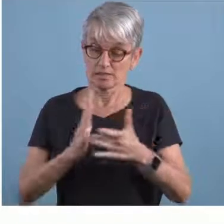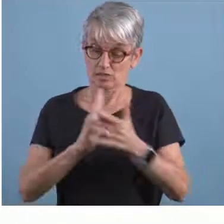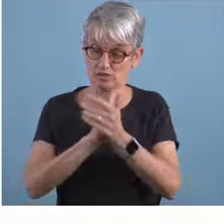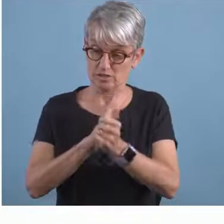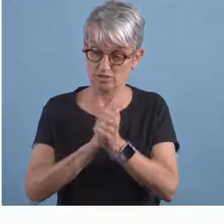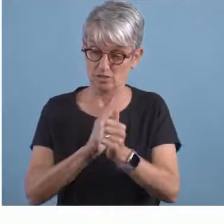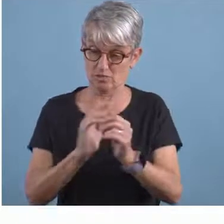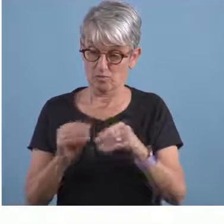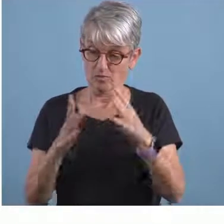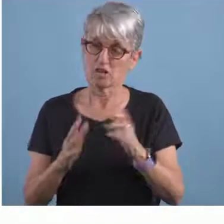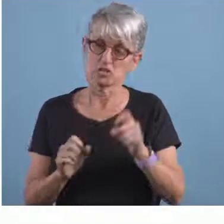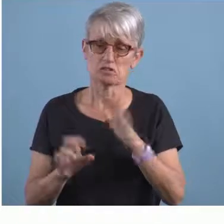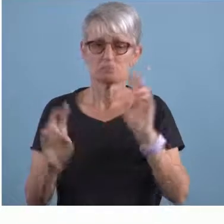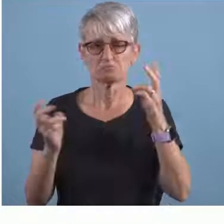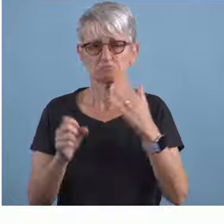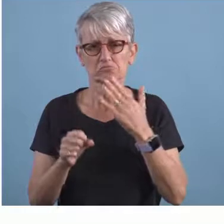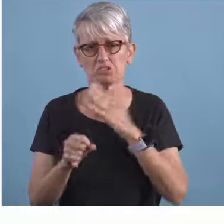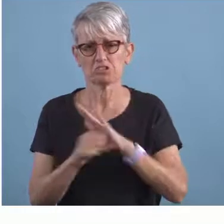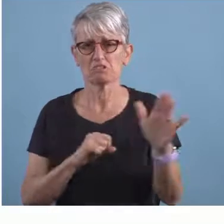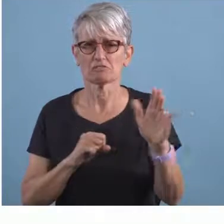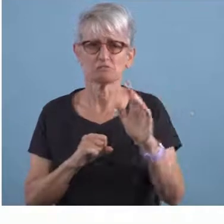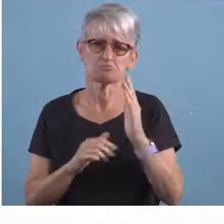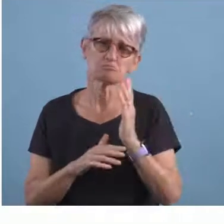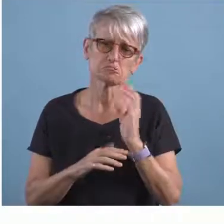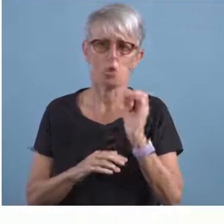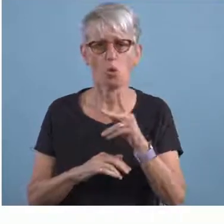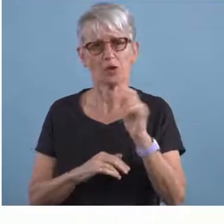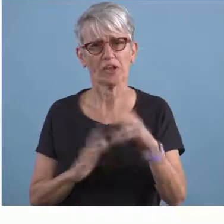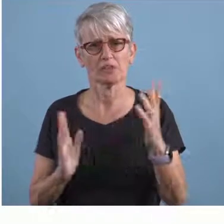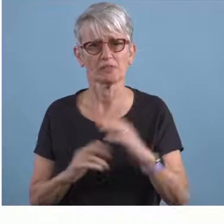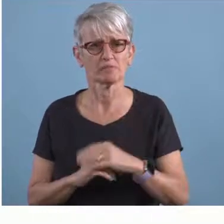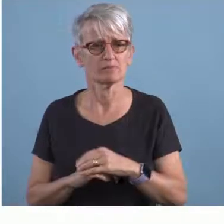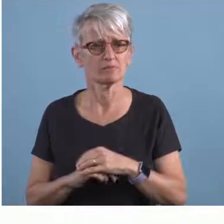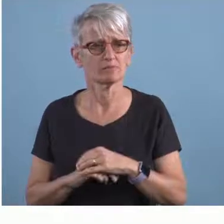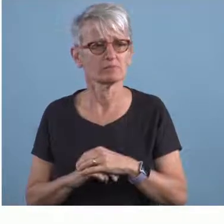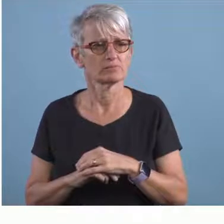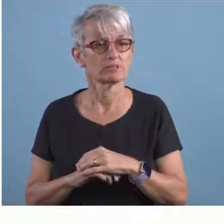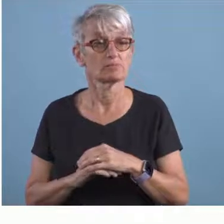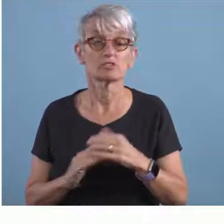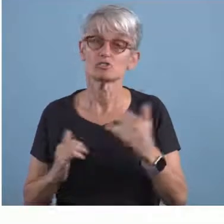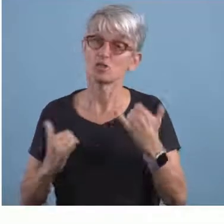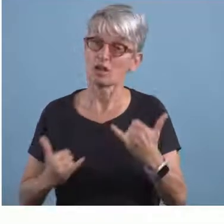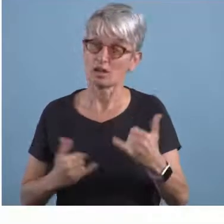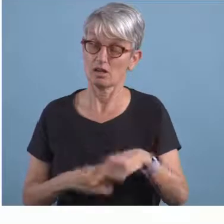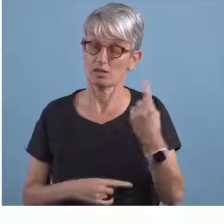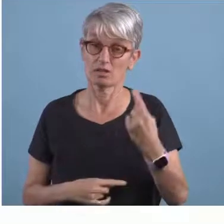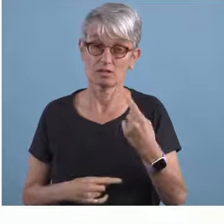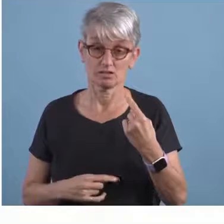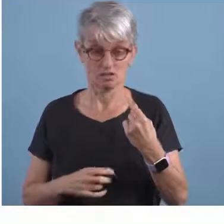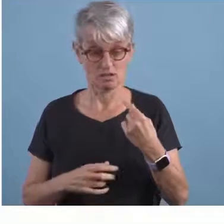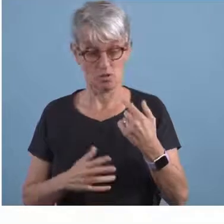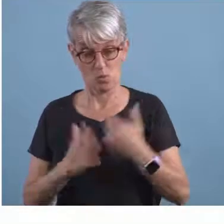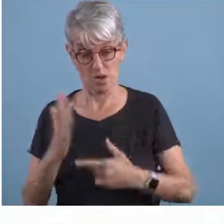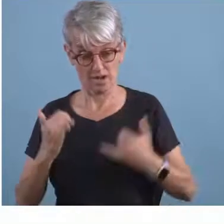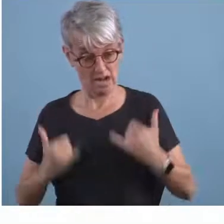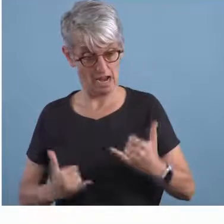need to be adequate, with the expectation that what's hard today is going to be okay tomorrow,